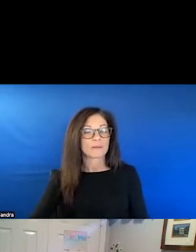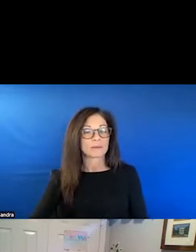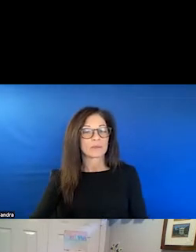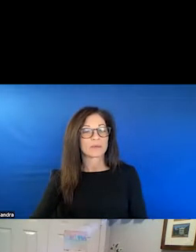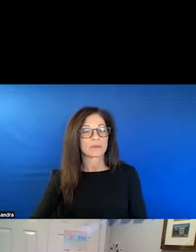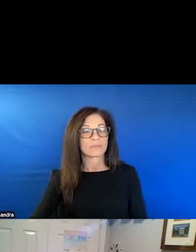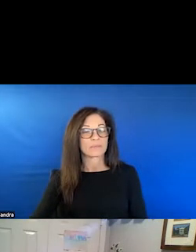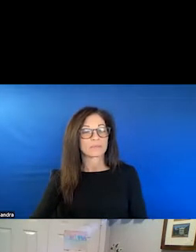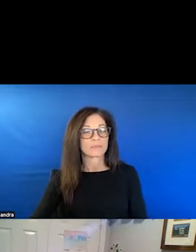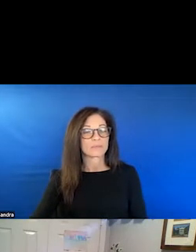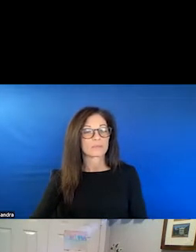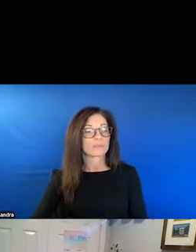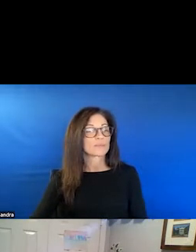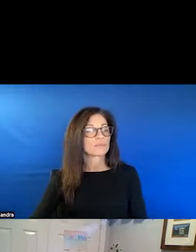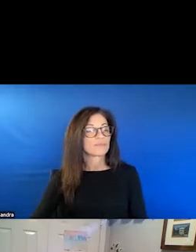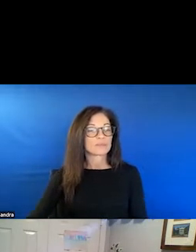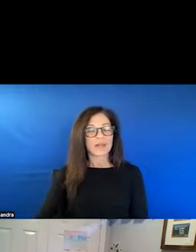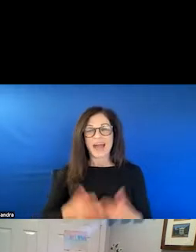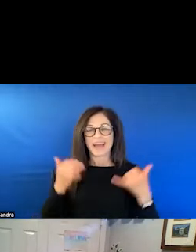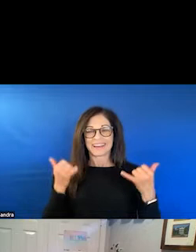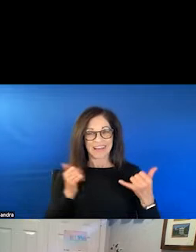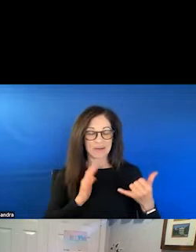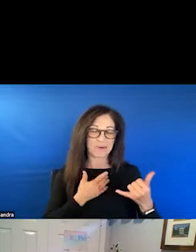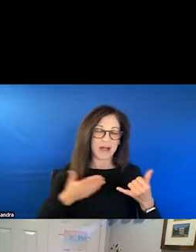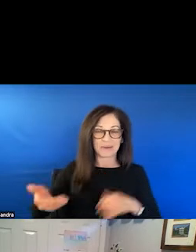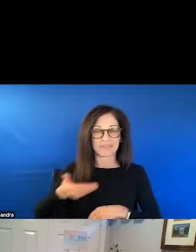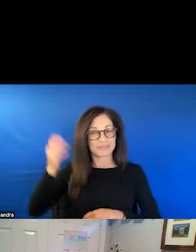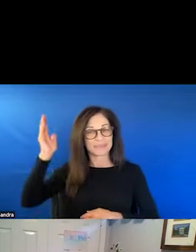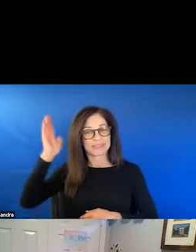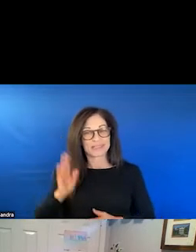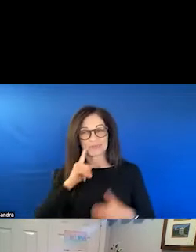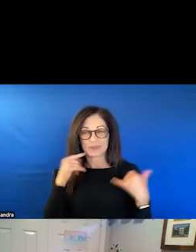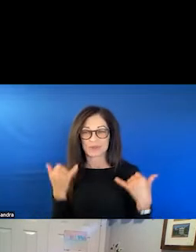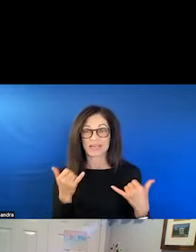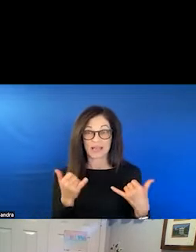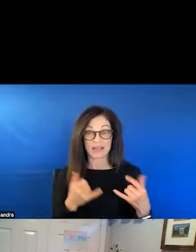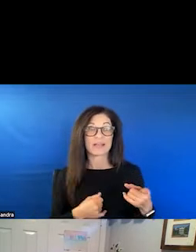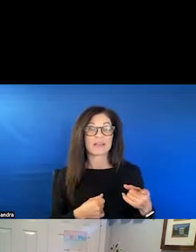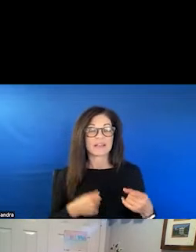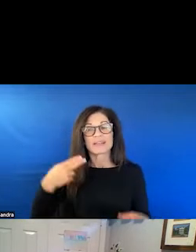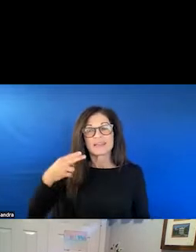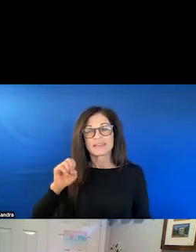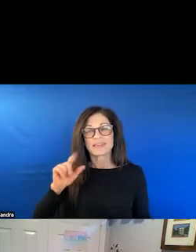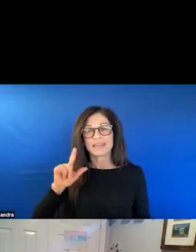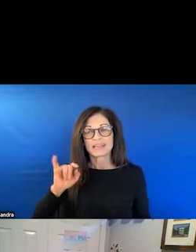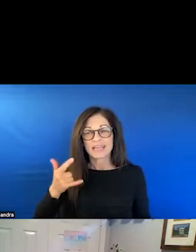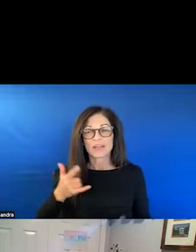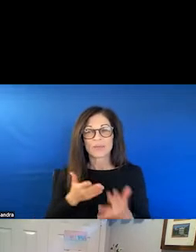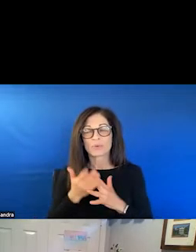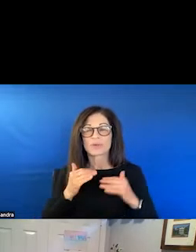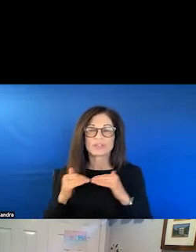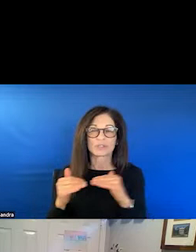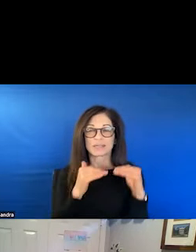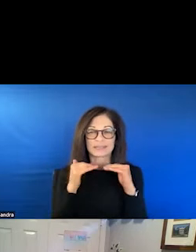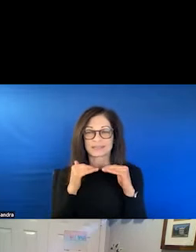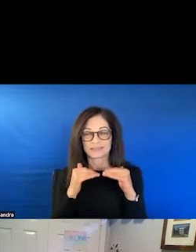And we've now reached our featured presentation for today. And this is going to be Healing Through Justice. And